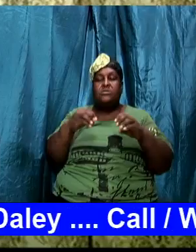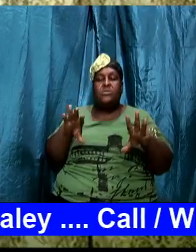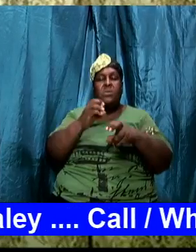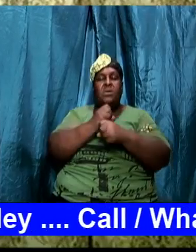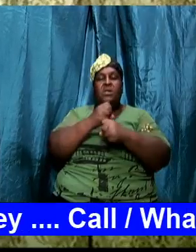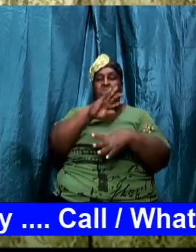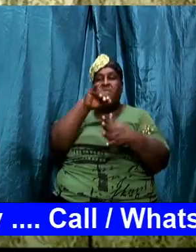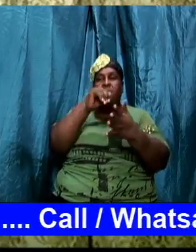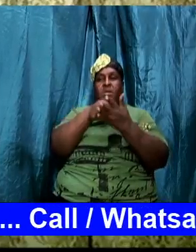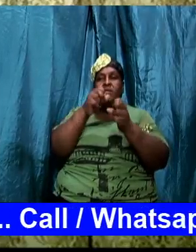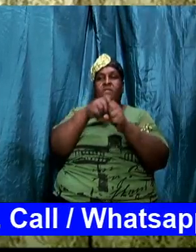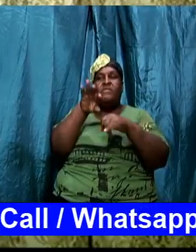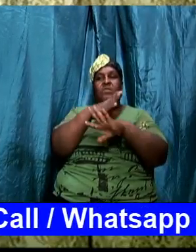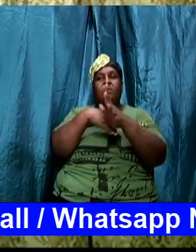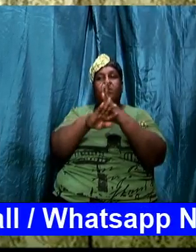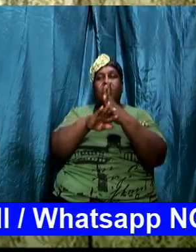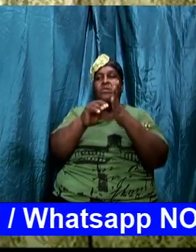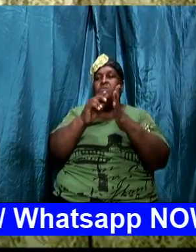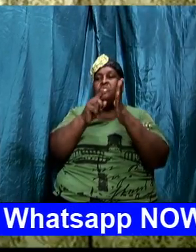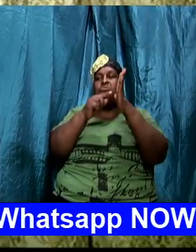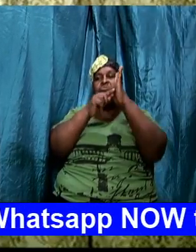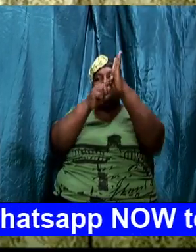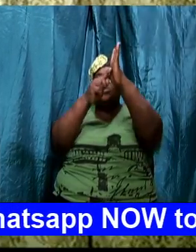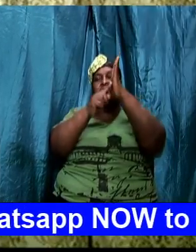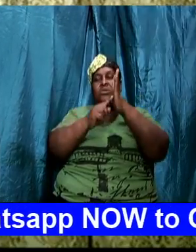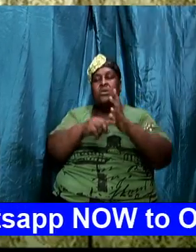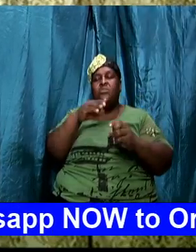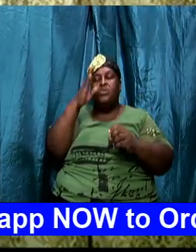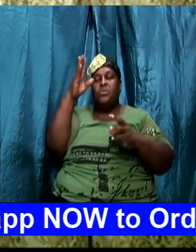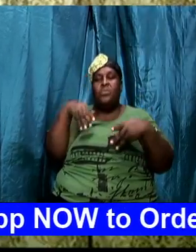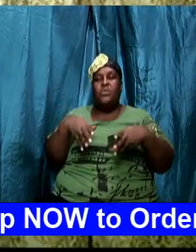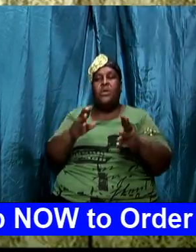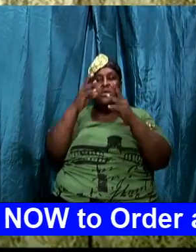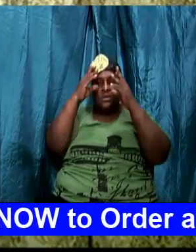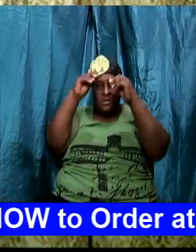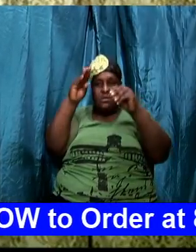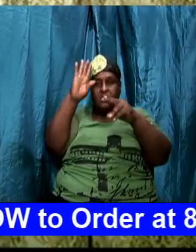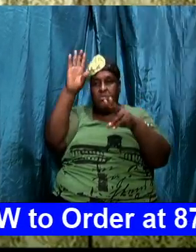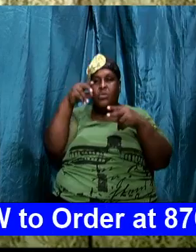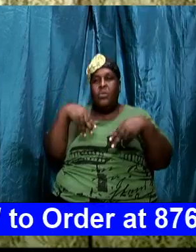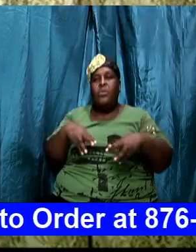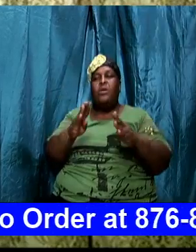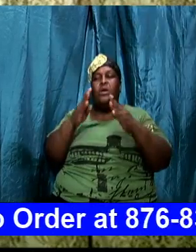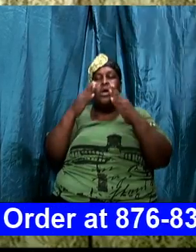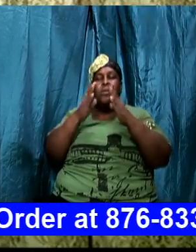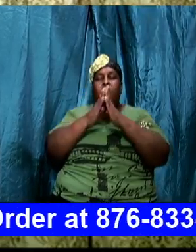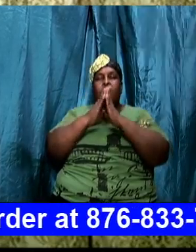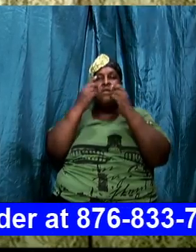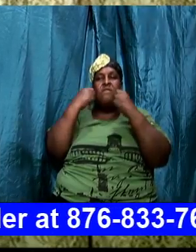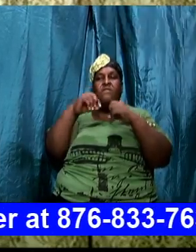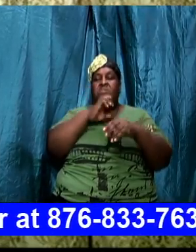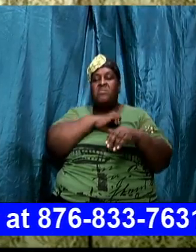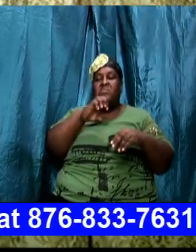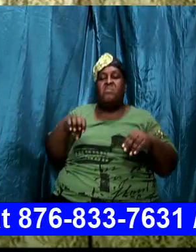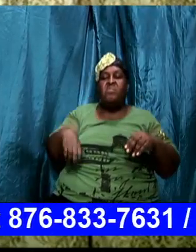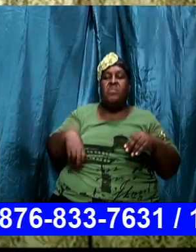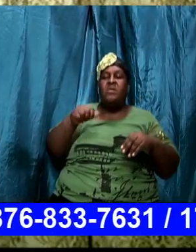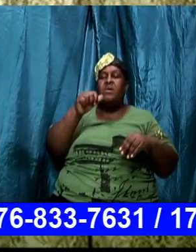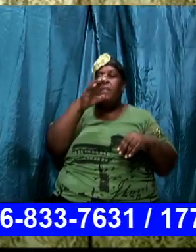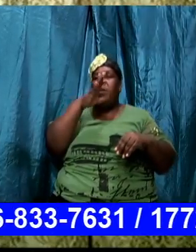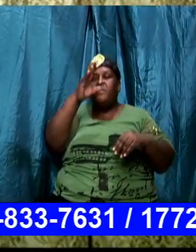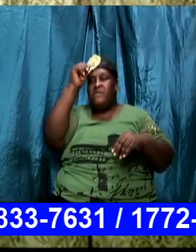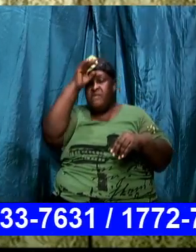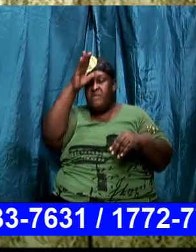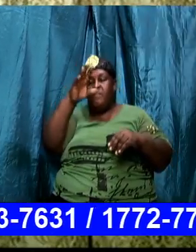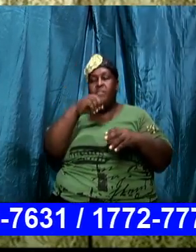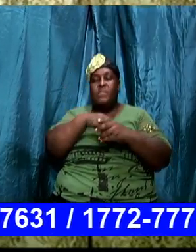mighty God. Show them your way and teach them your will. I pray for those that are the elders amongst us, the mothers and the fathers